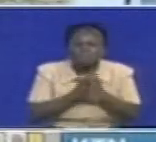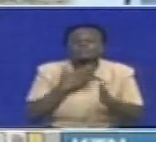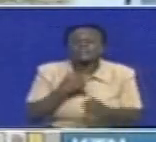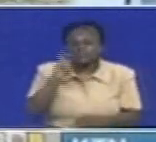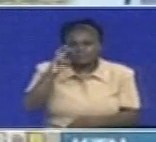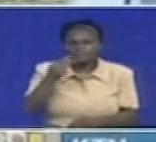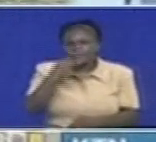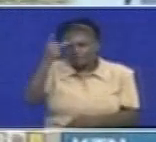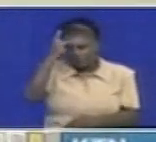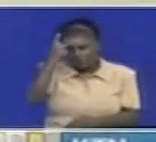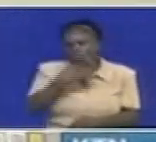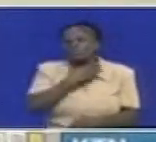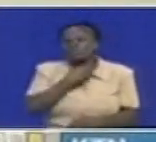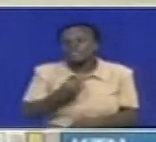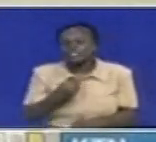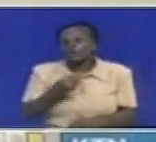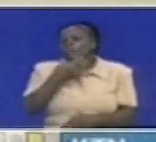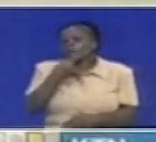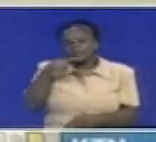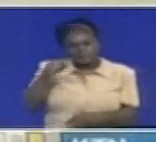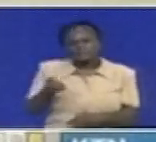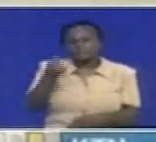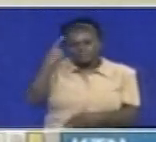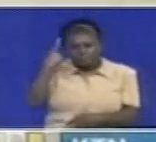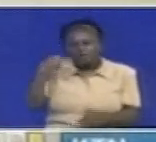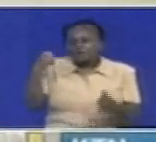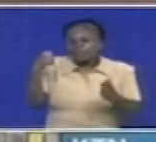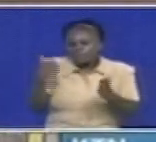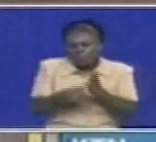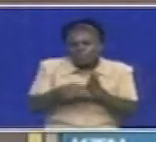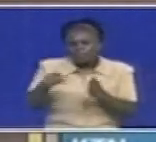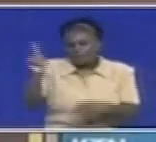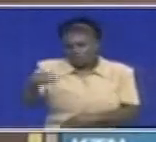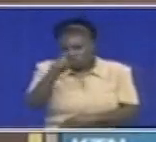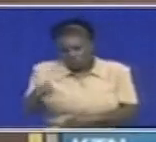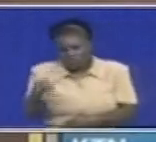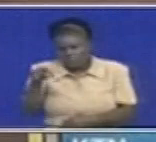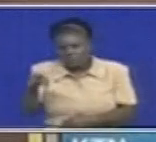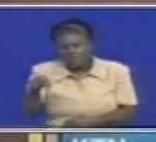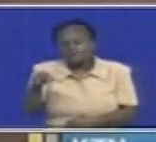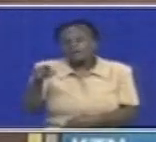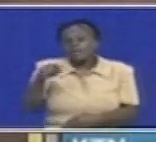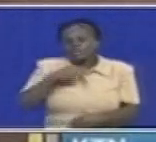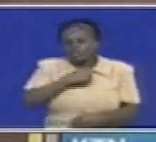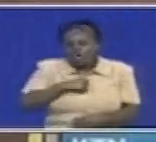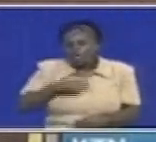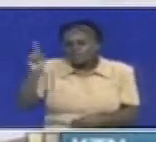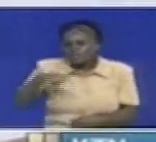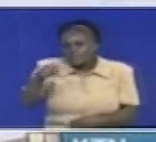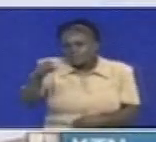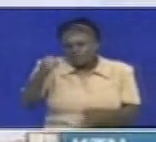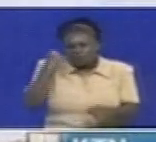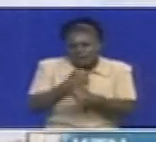The wish of a boy who says he realized what he did wrong, regrets his mistakes, and is now working